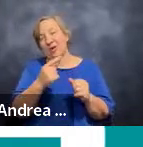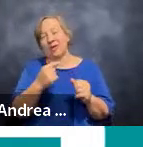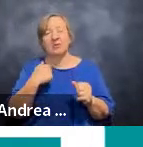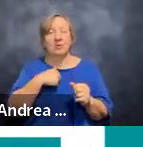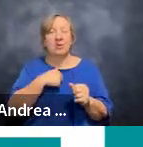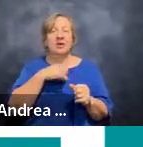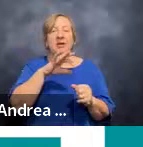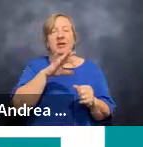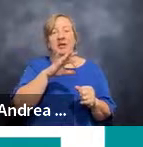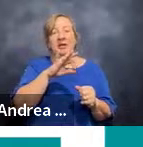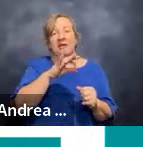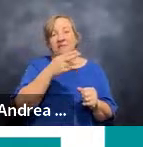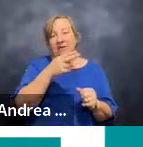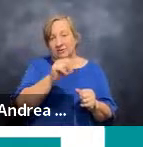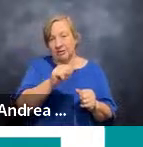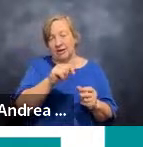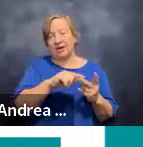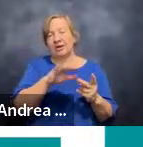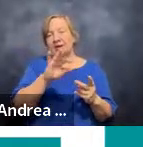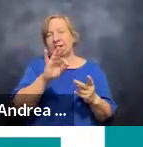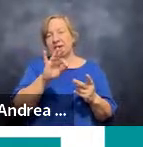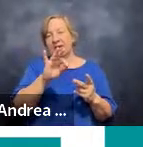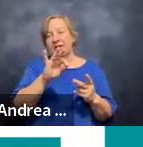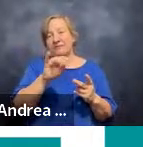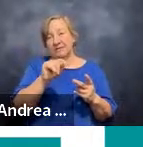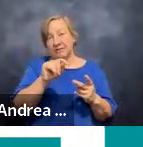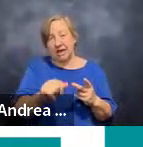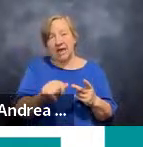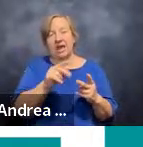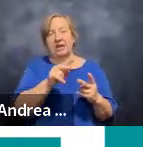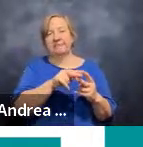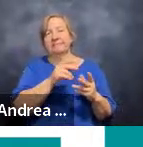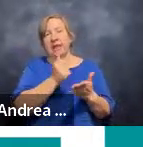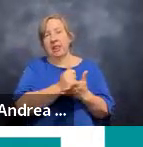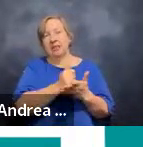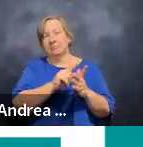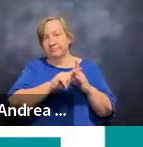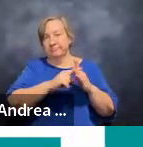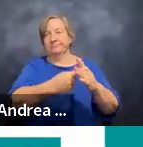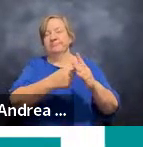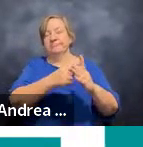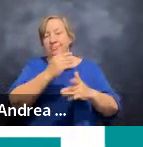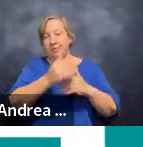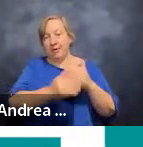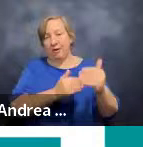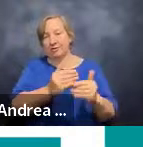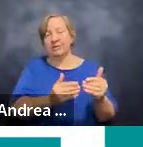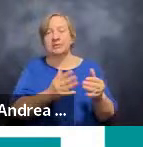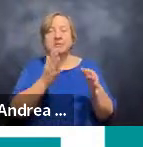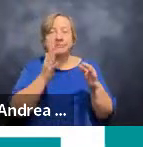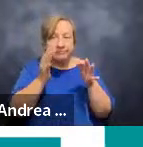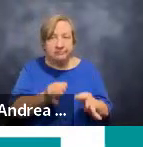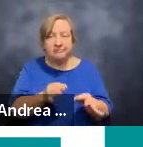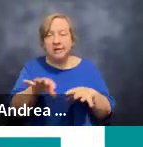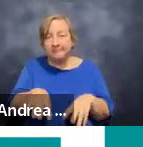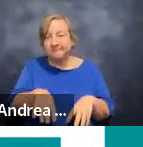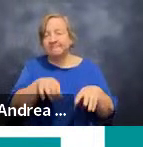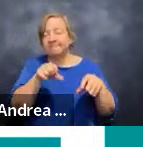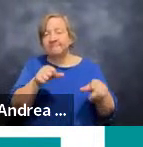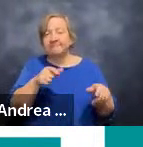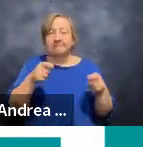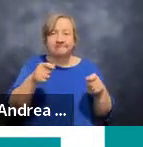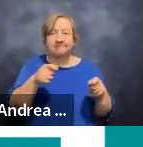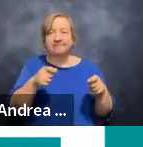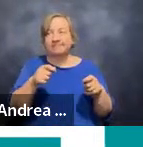and FTA, initiate the process. This includes determining the undertaking, coordinating with other